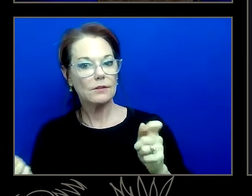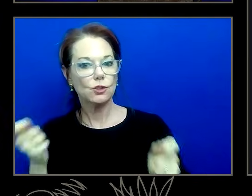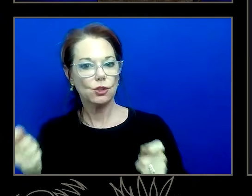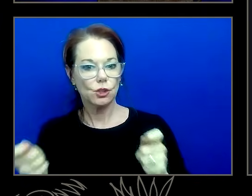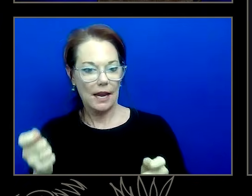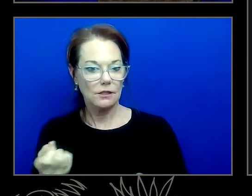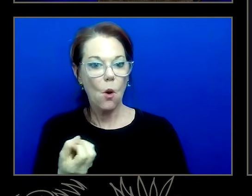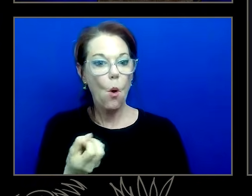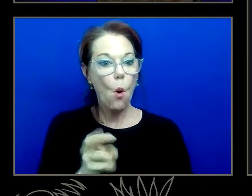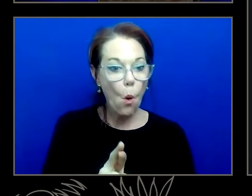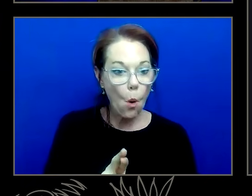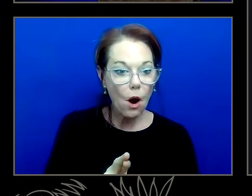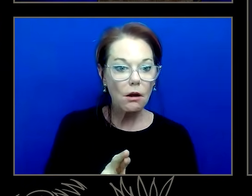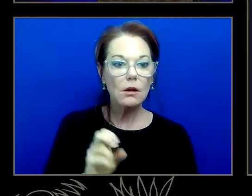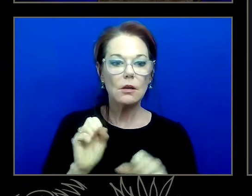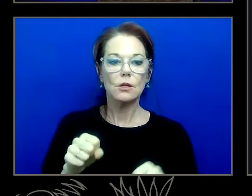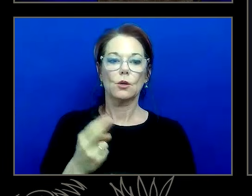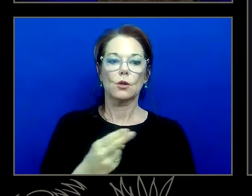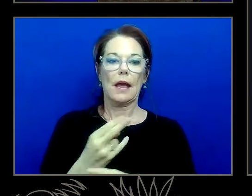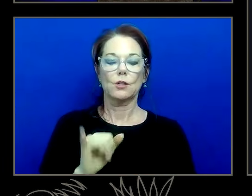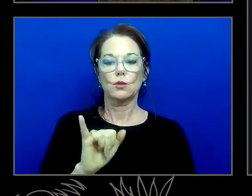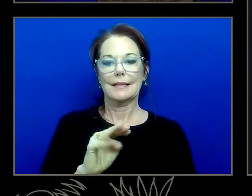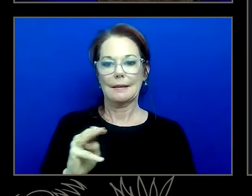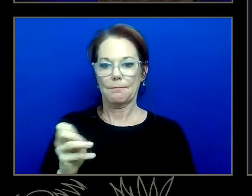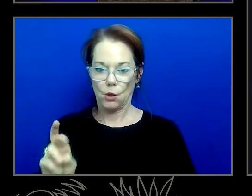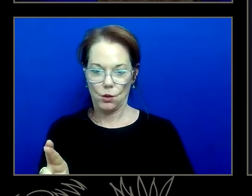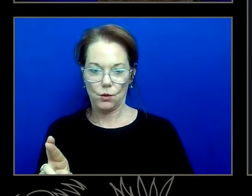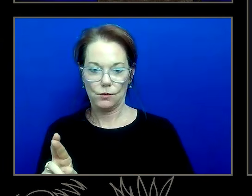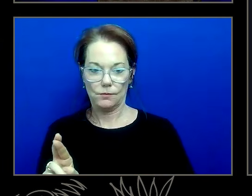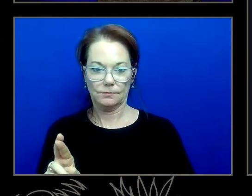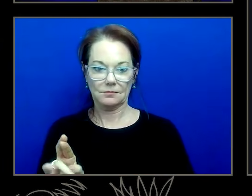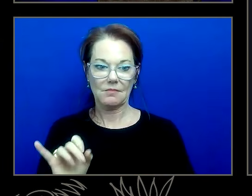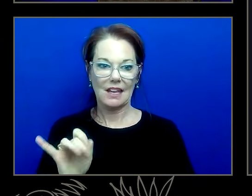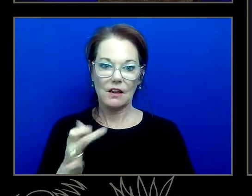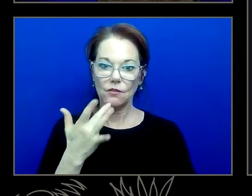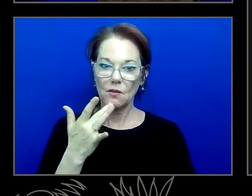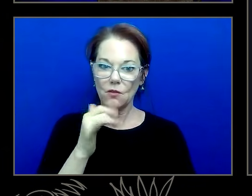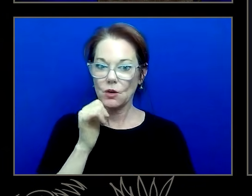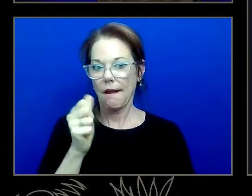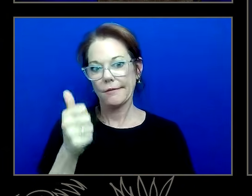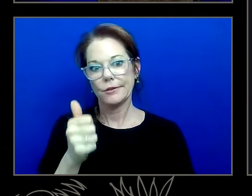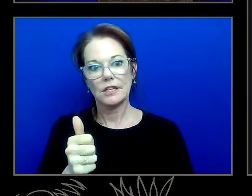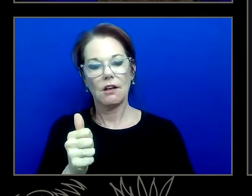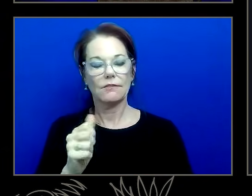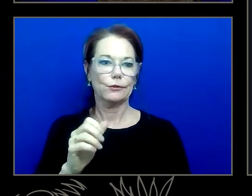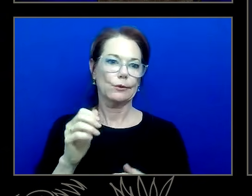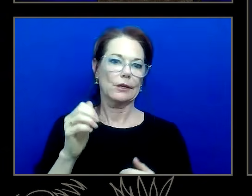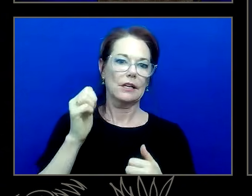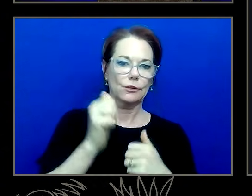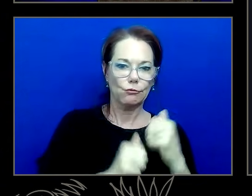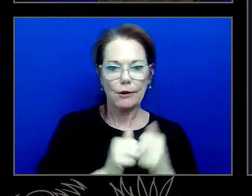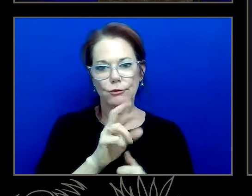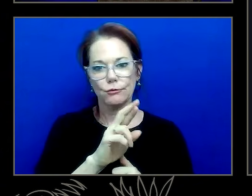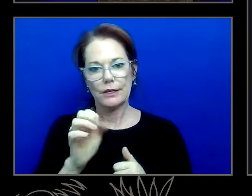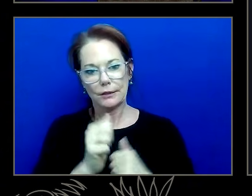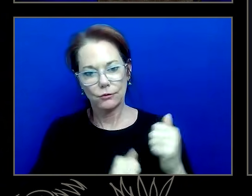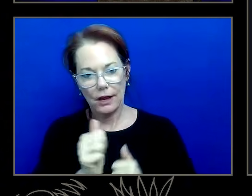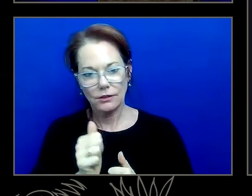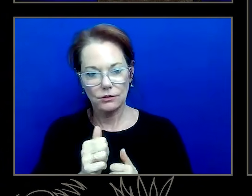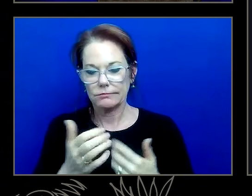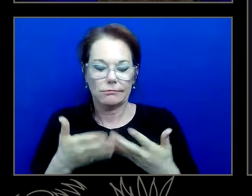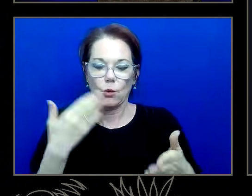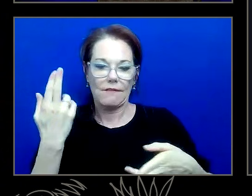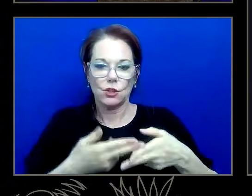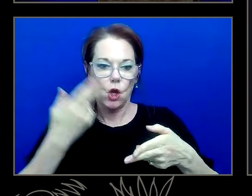don't want to do all that dot spreading or destructuring, constructuring, whatever it's called. You could just use immer, and